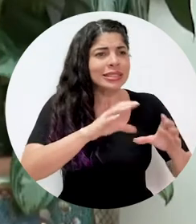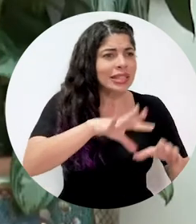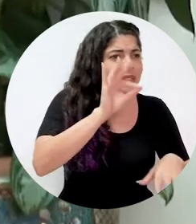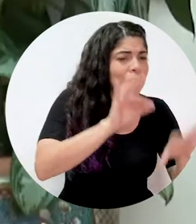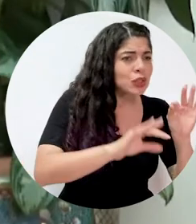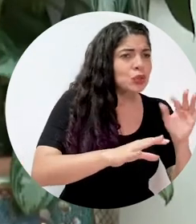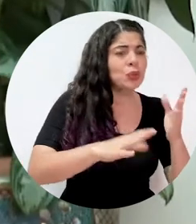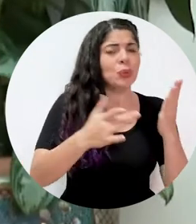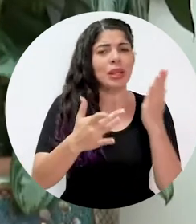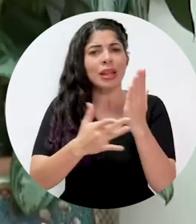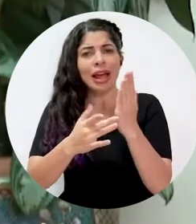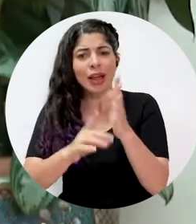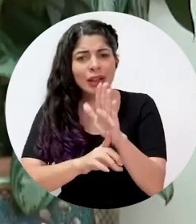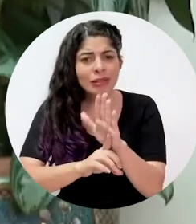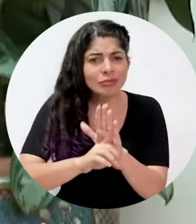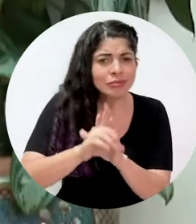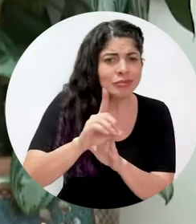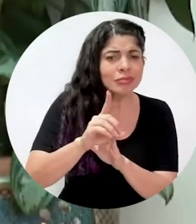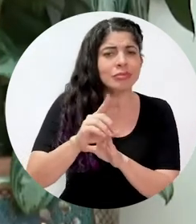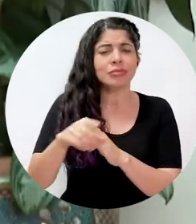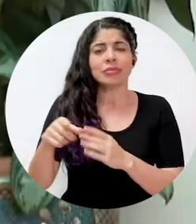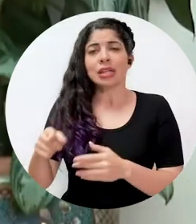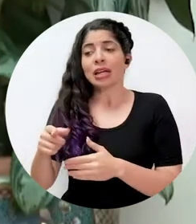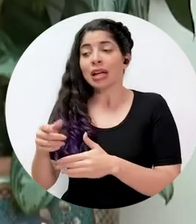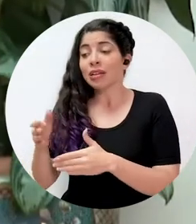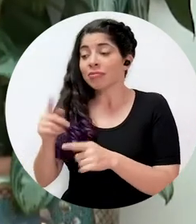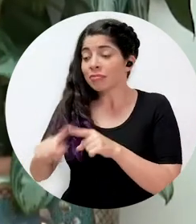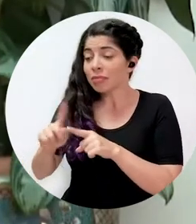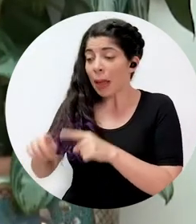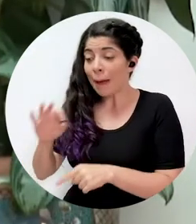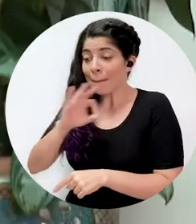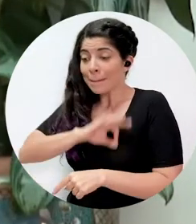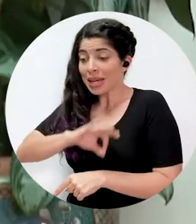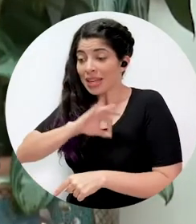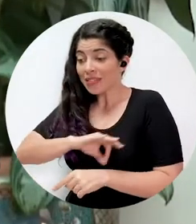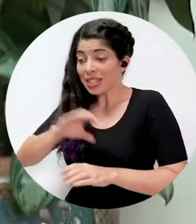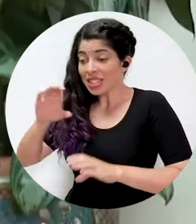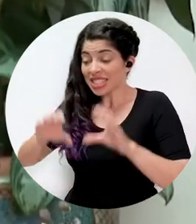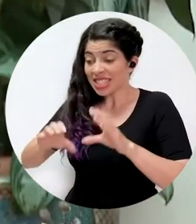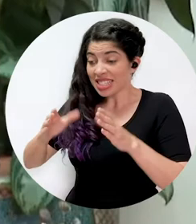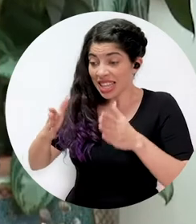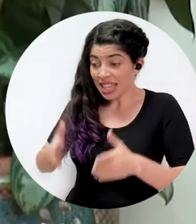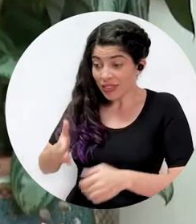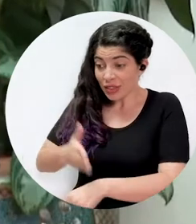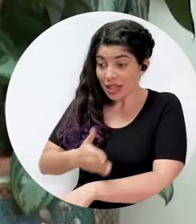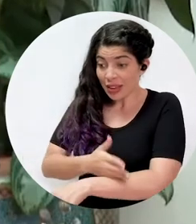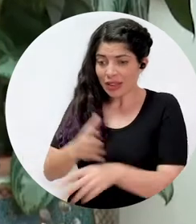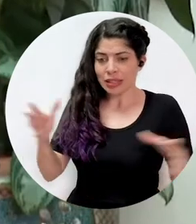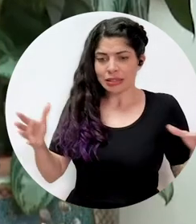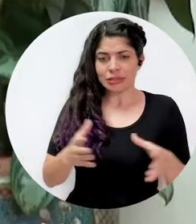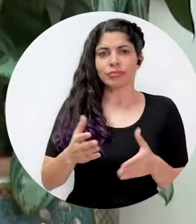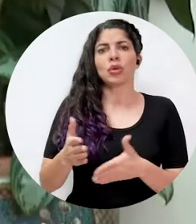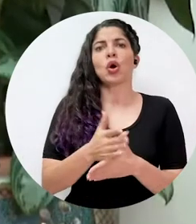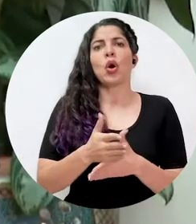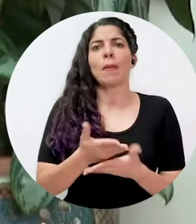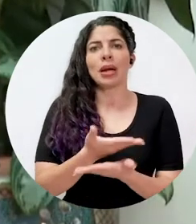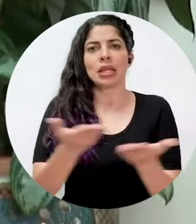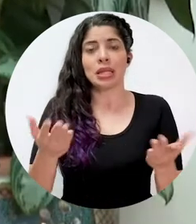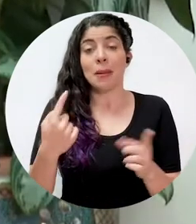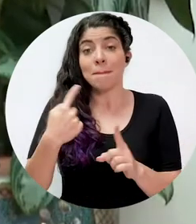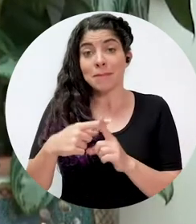discovery, technological development, and broad sharing of benefit of scientific advancements and